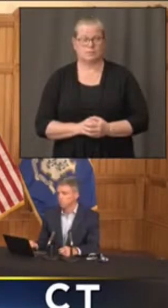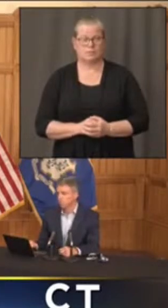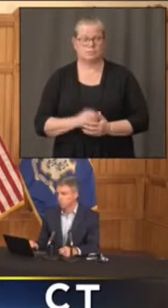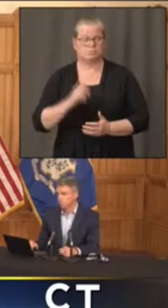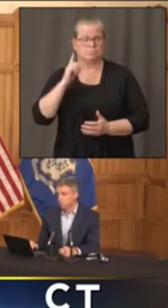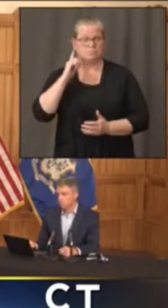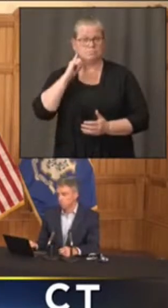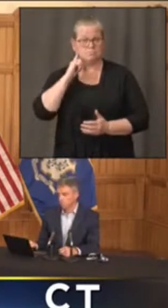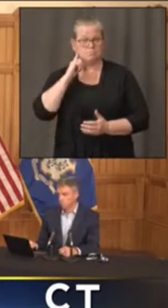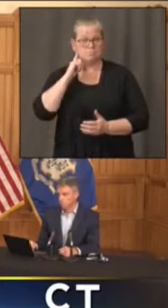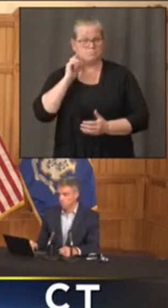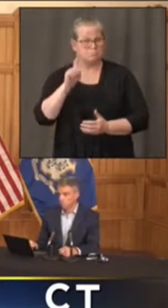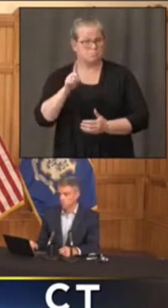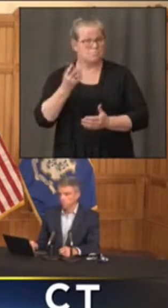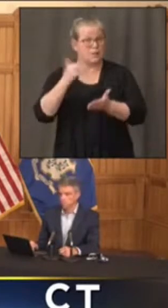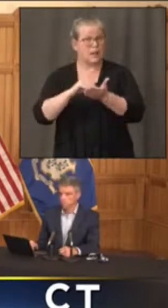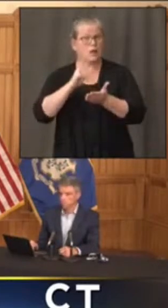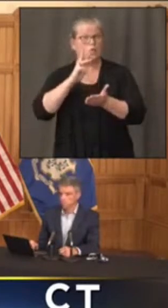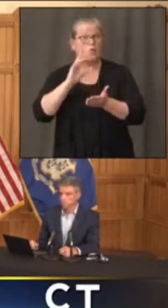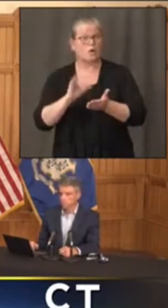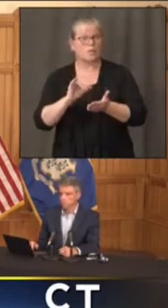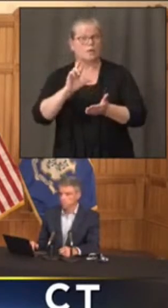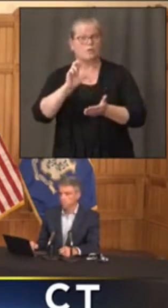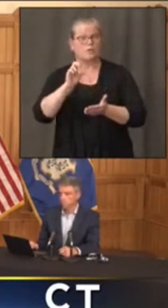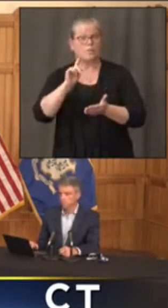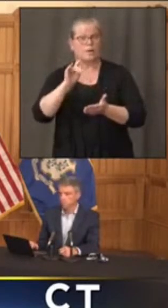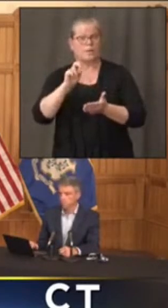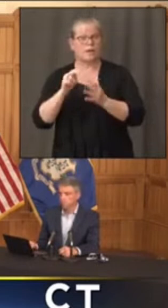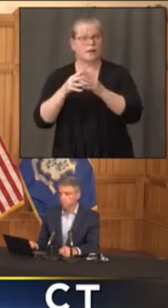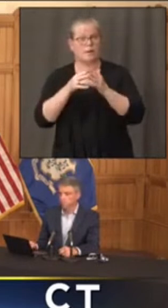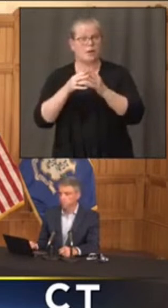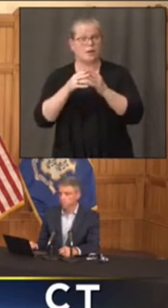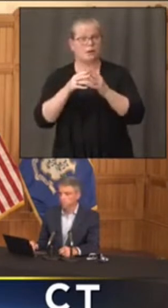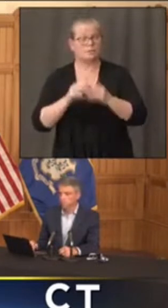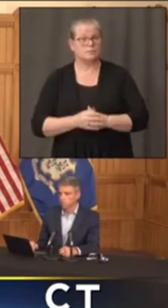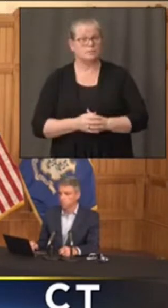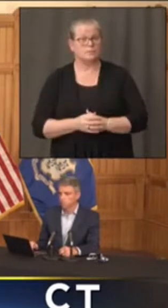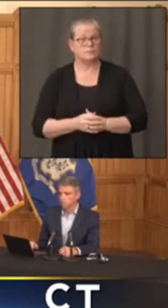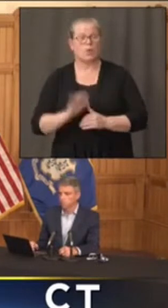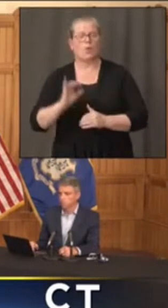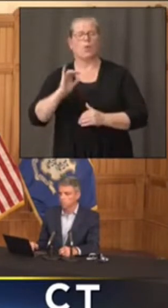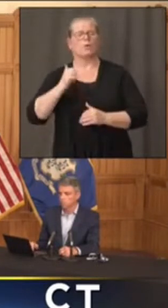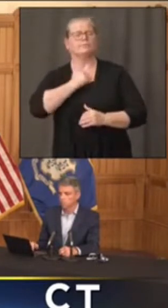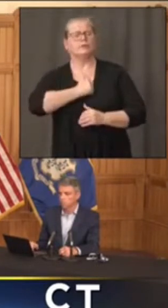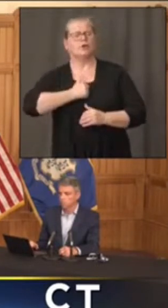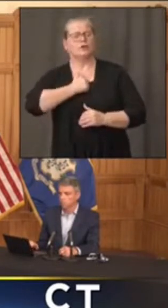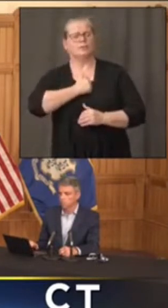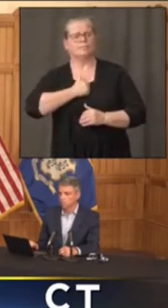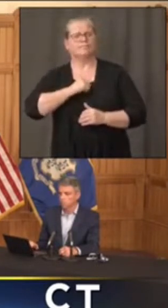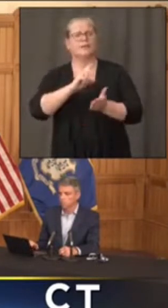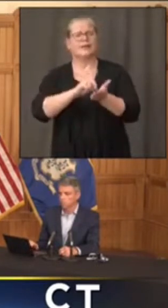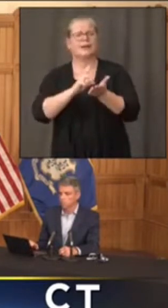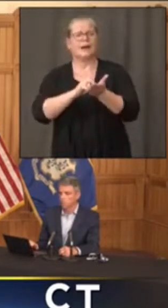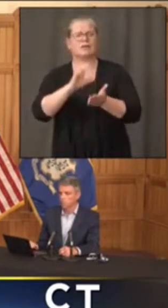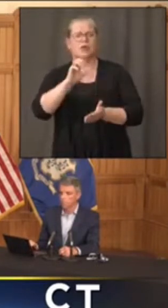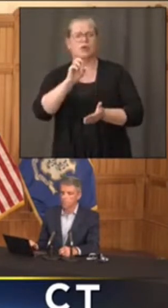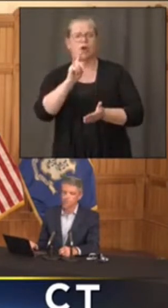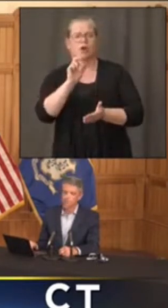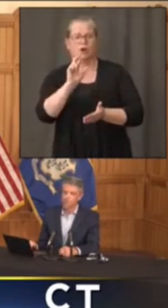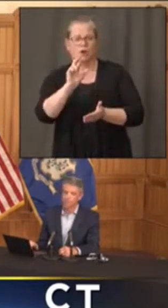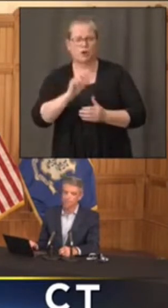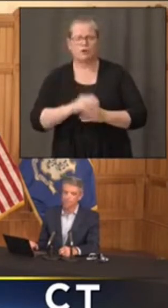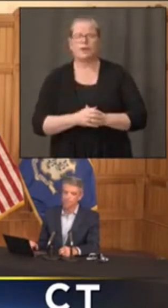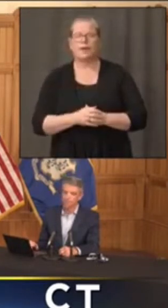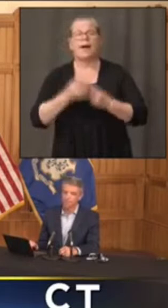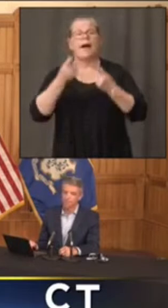but what a very Republican American well I'm sorry this poor dr. Caulder we've been getting some reader questions about